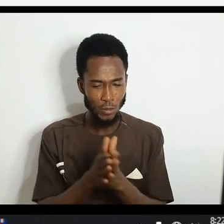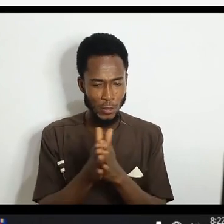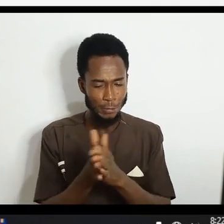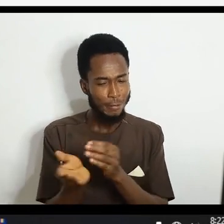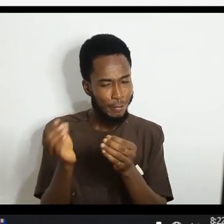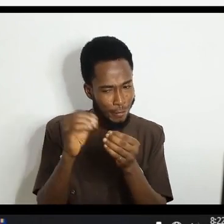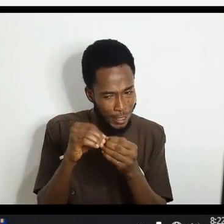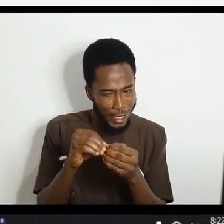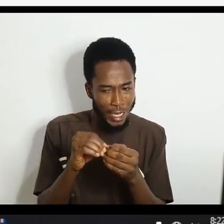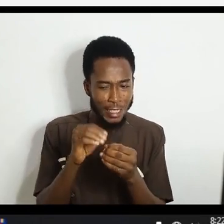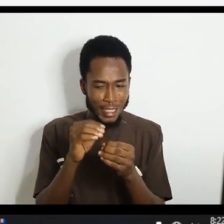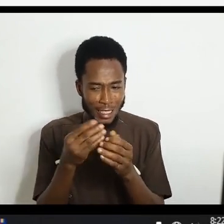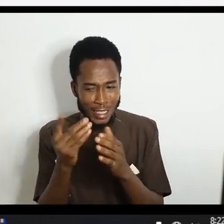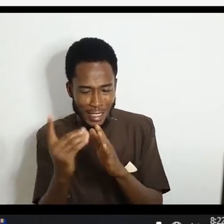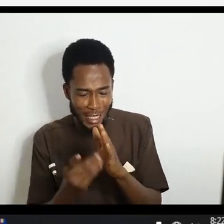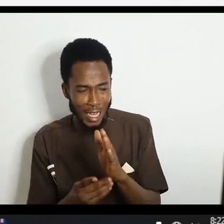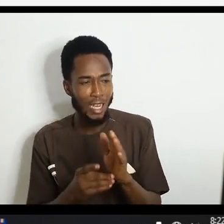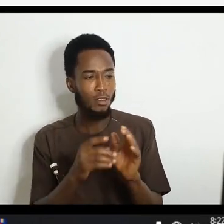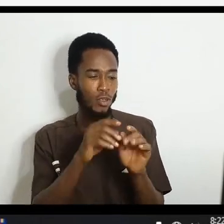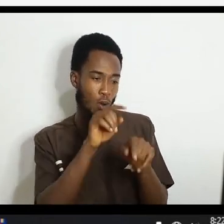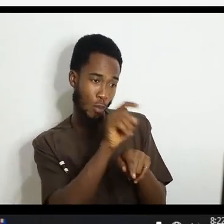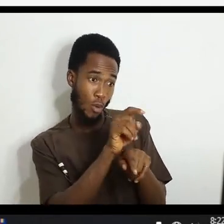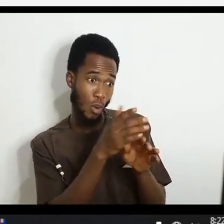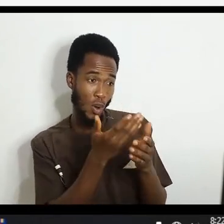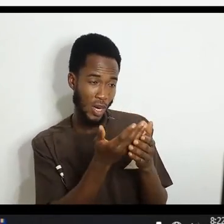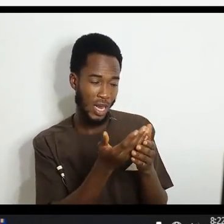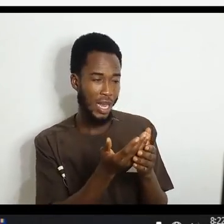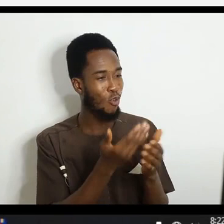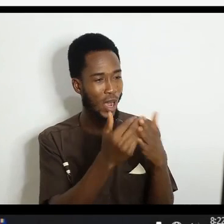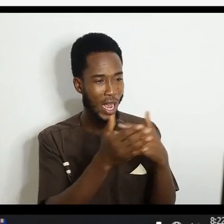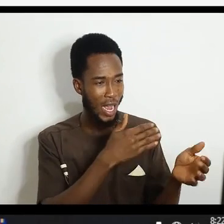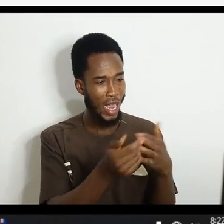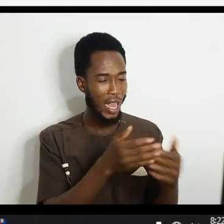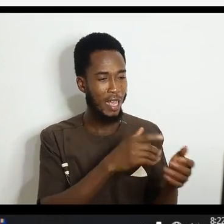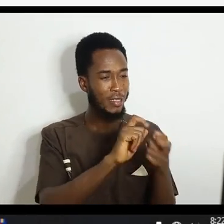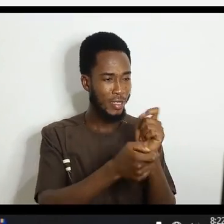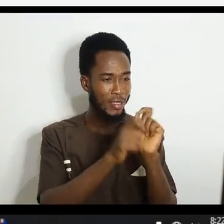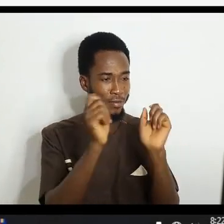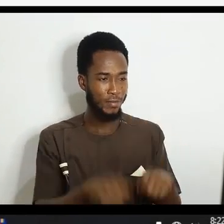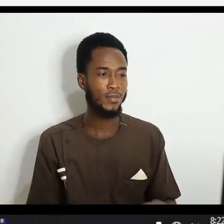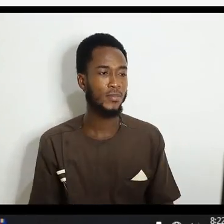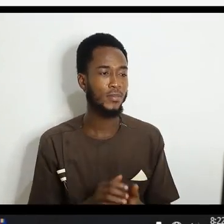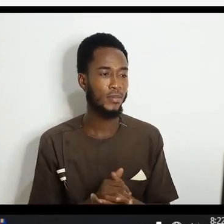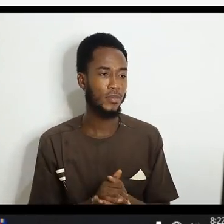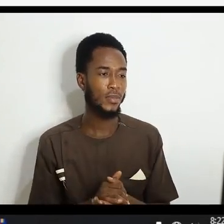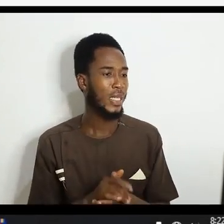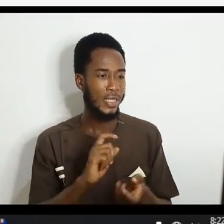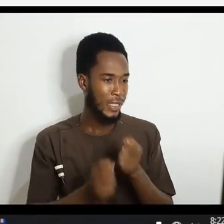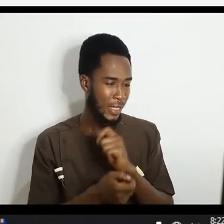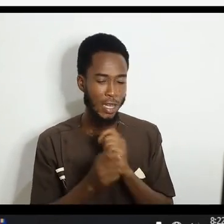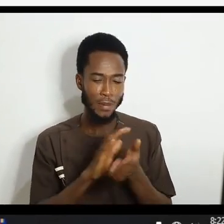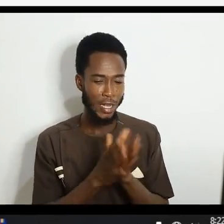an effect to the text. Yeah, when you select it and go there, you see you can make any